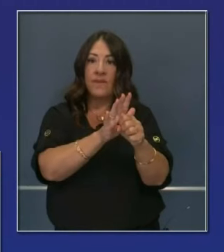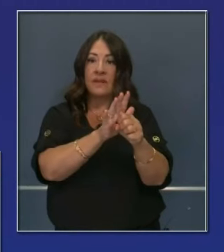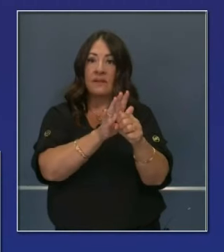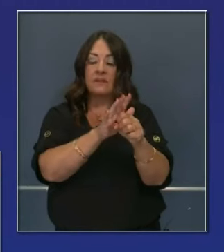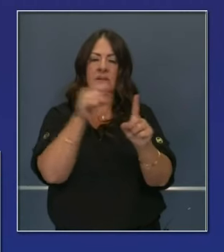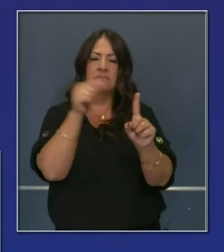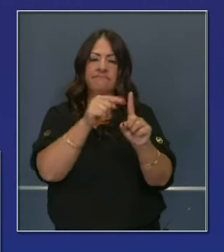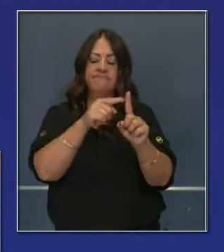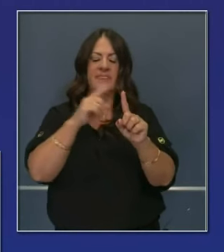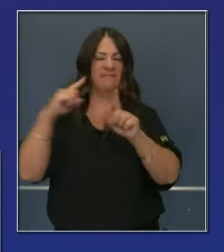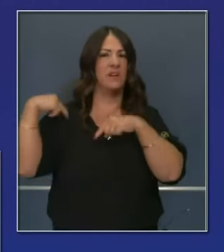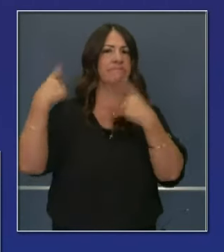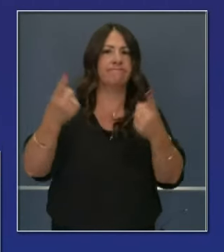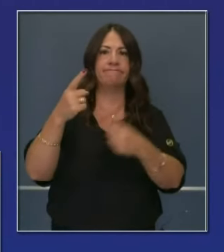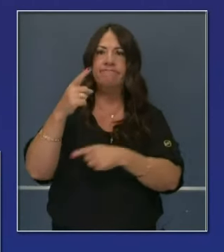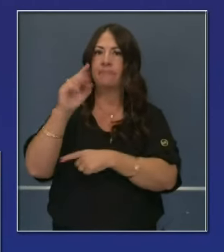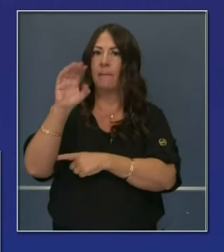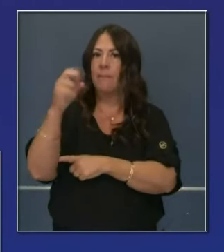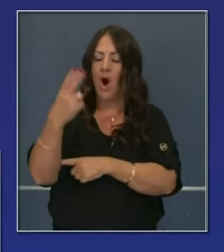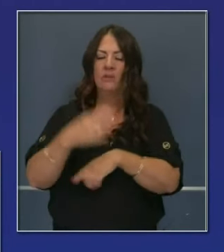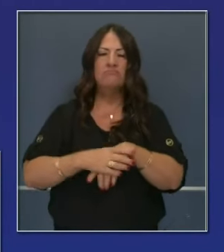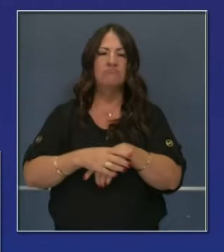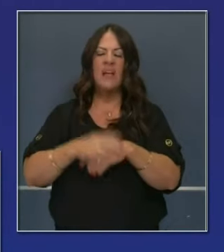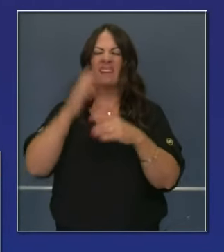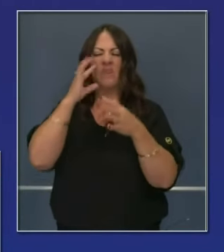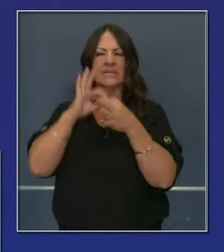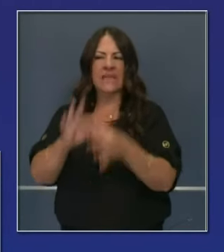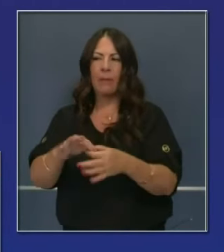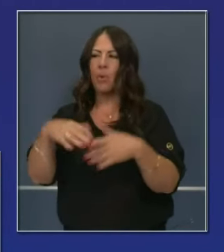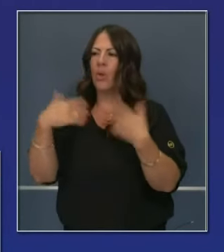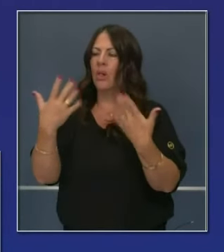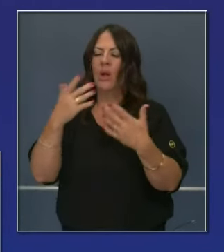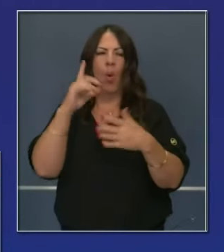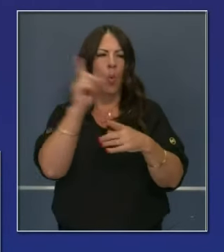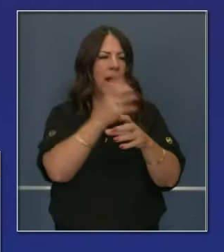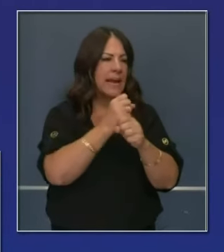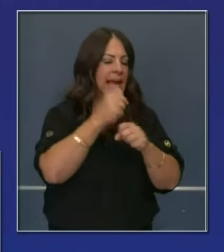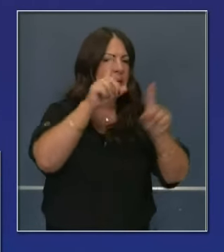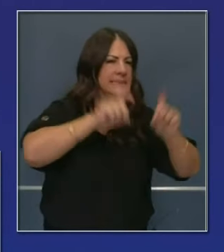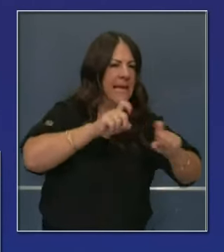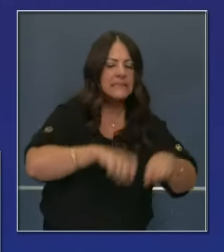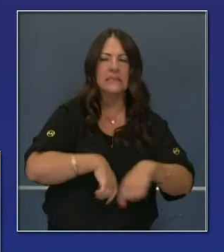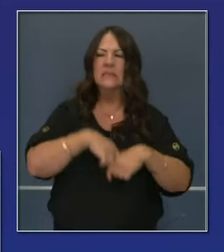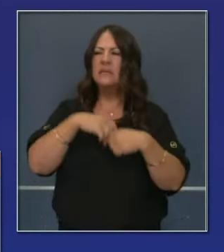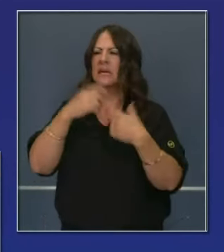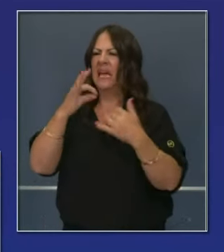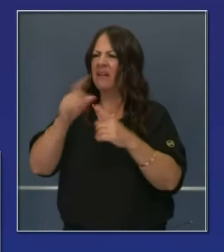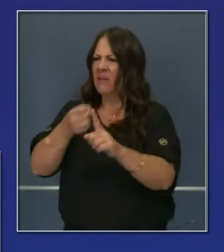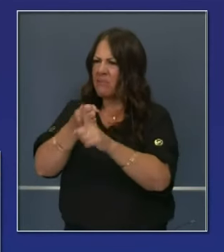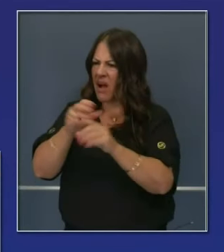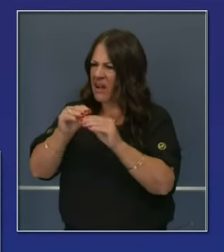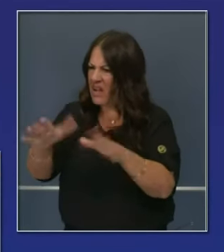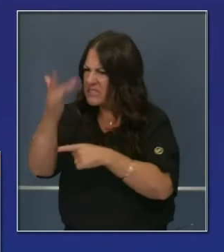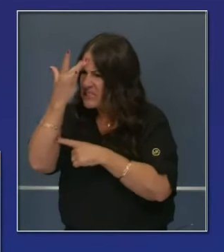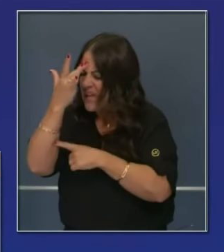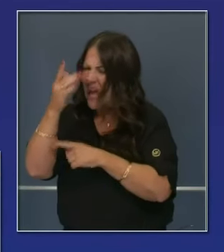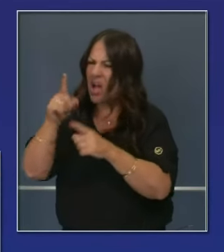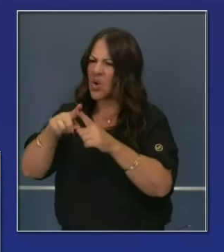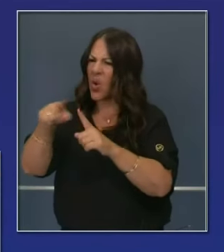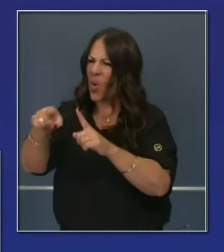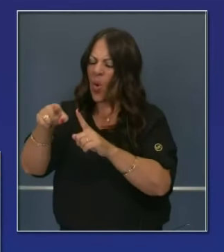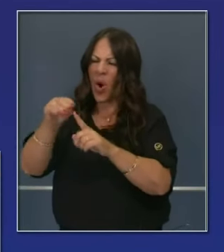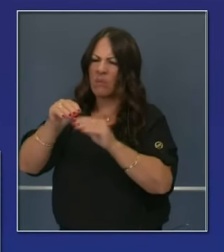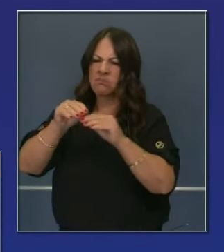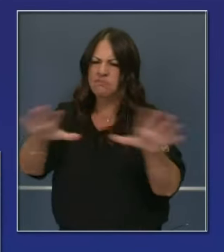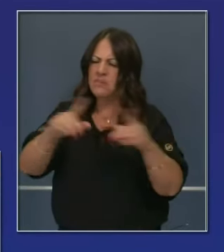from the beginning, be it PPE, issues associated with testing and contact tracing, no different as it relates to a vaccine plan, sort of